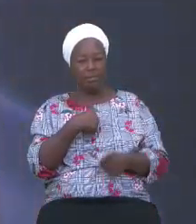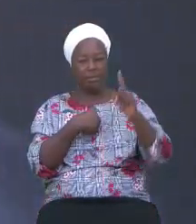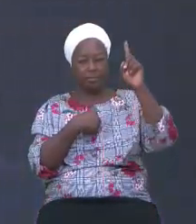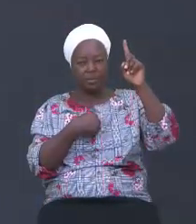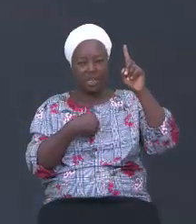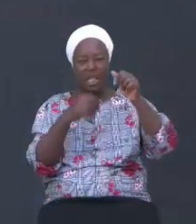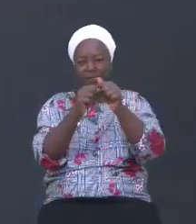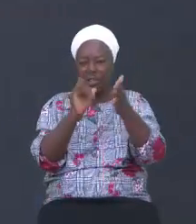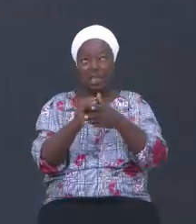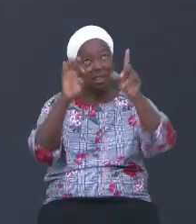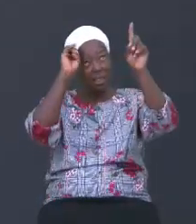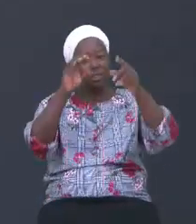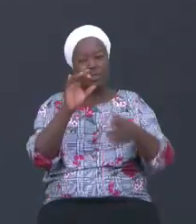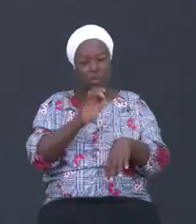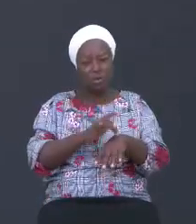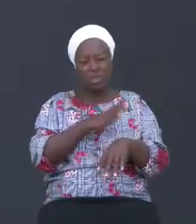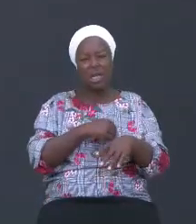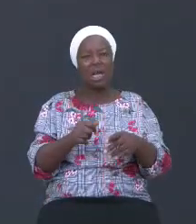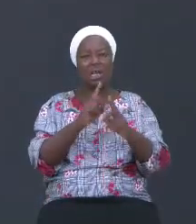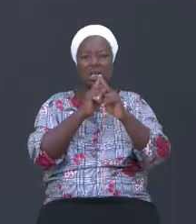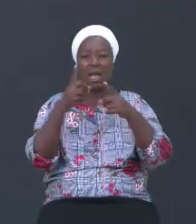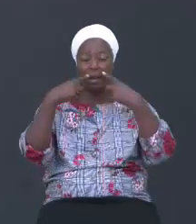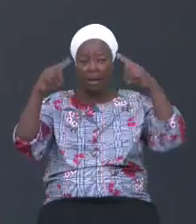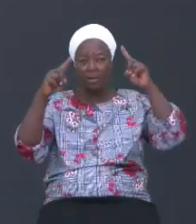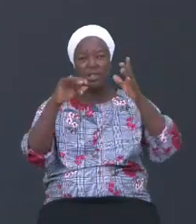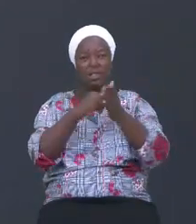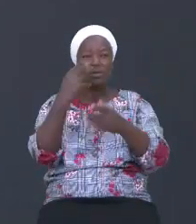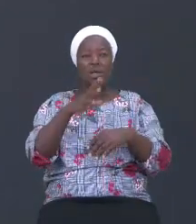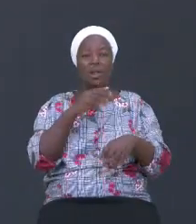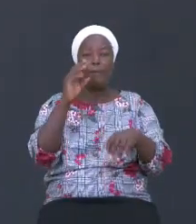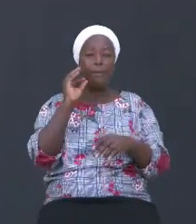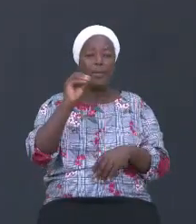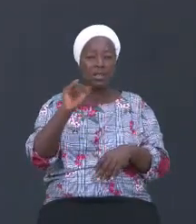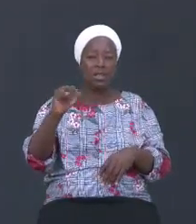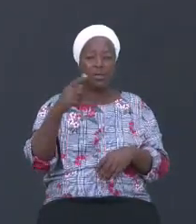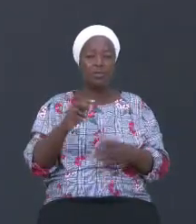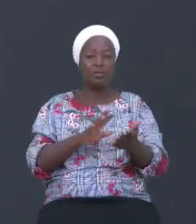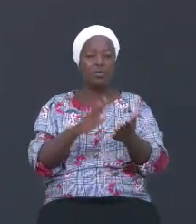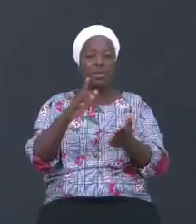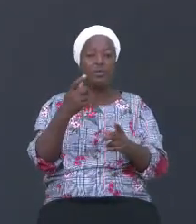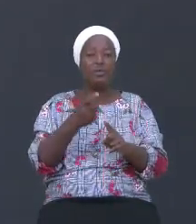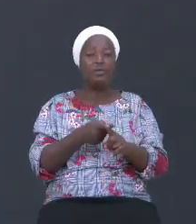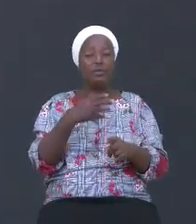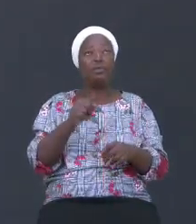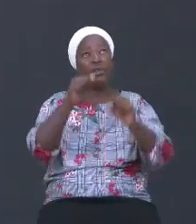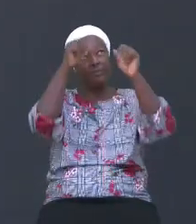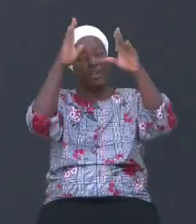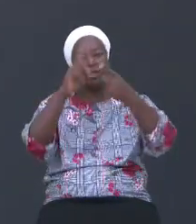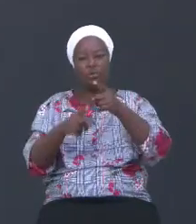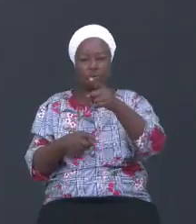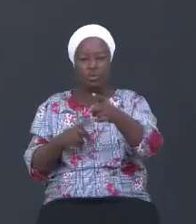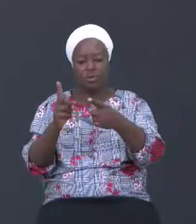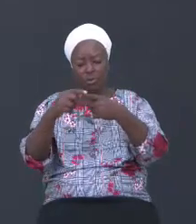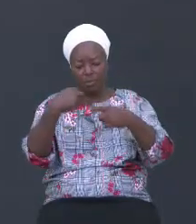he declared, it was the message from glory from the Father unto you, unto